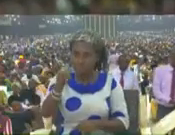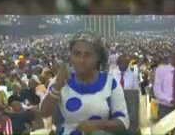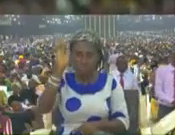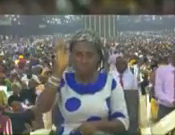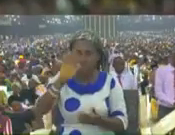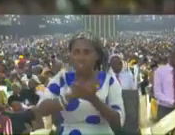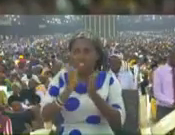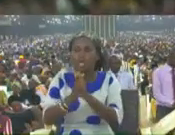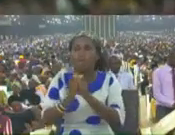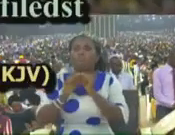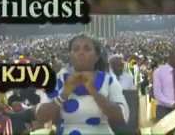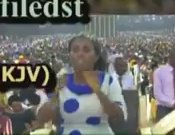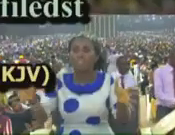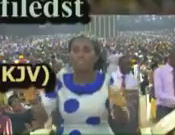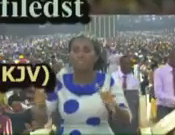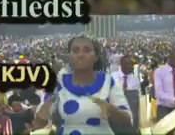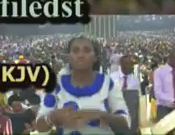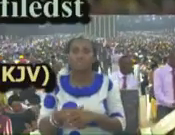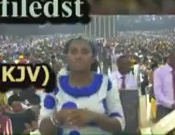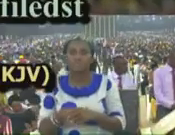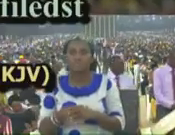nothing.